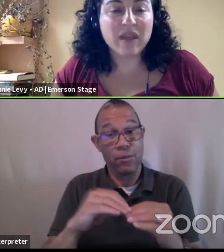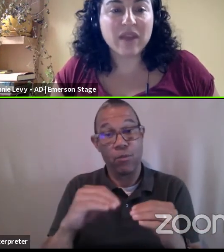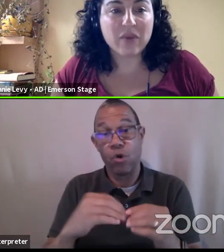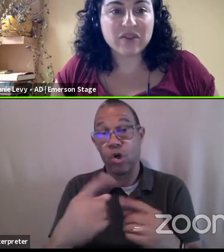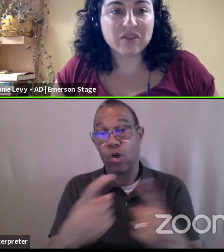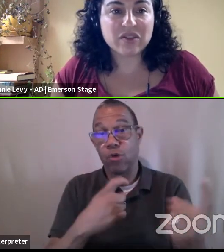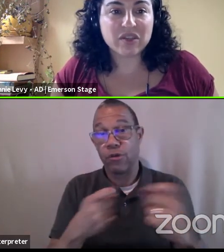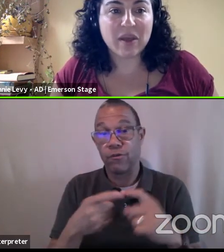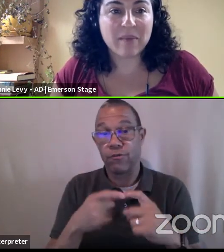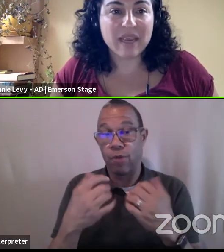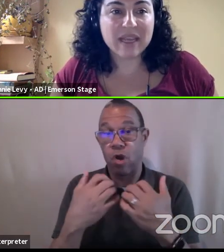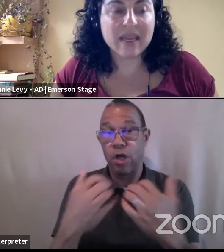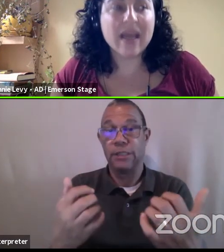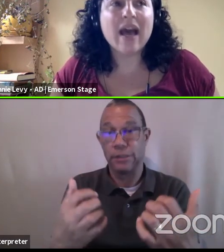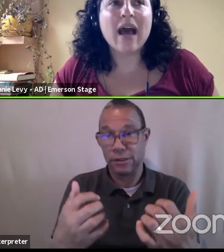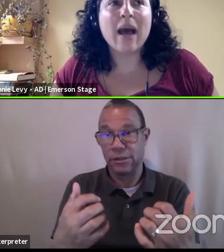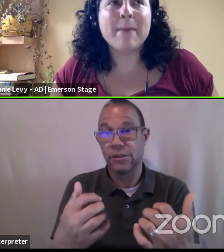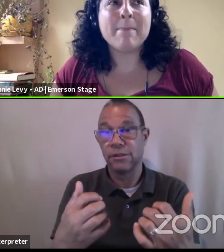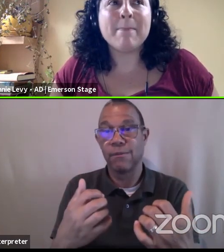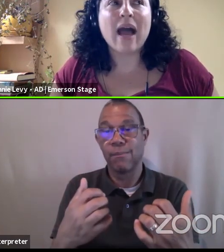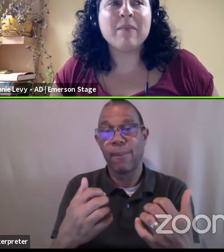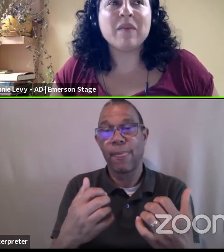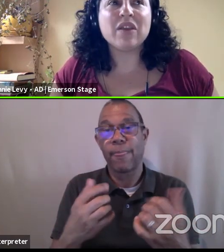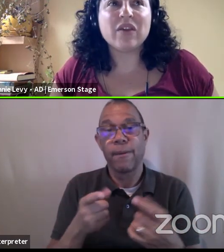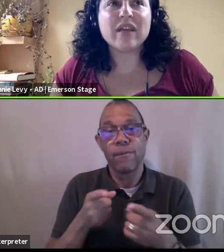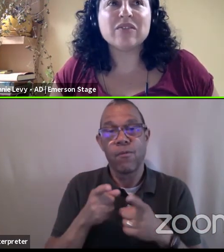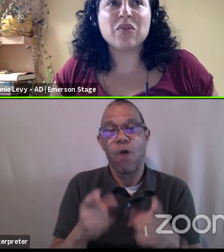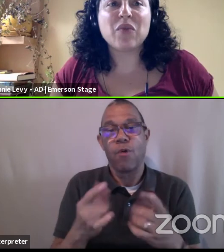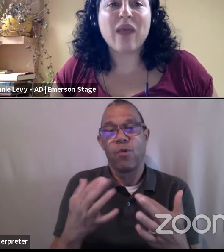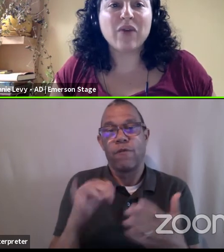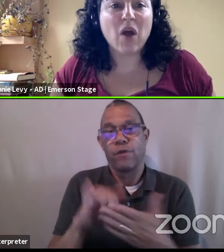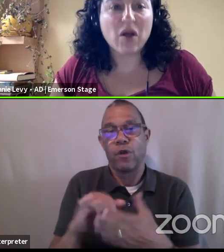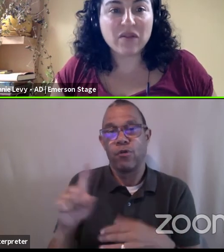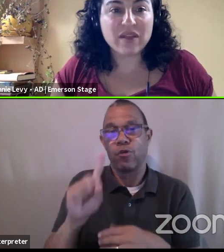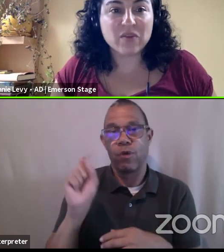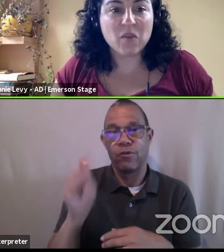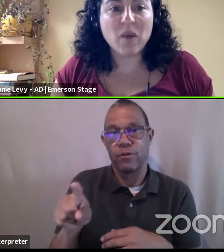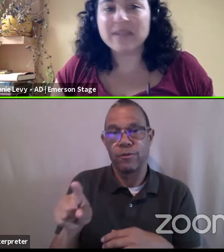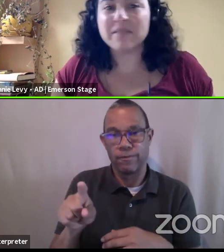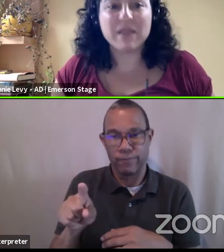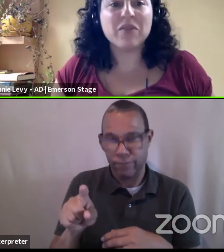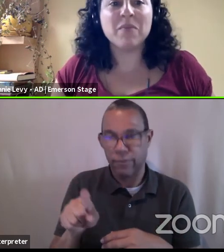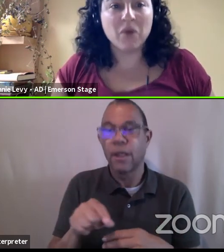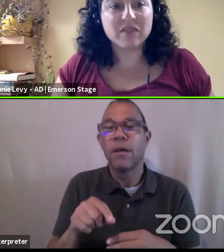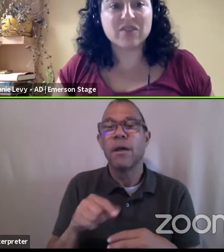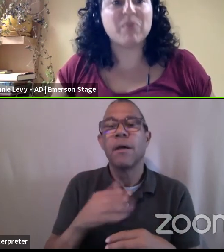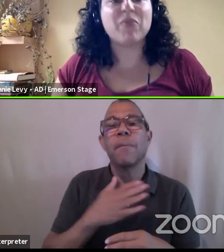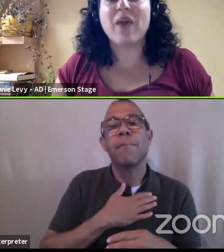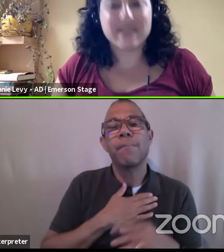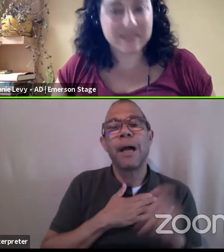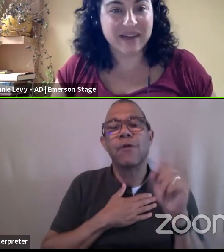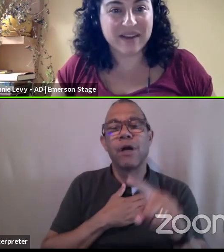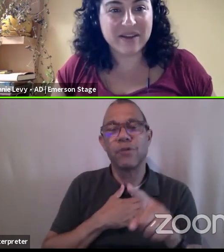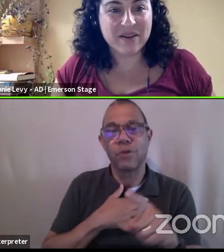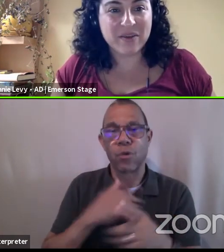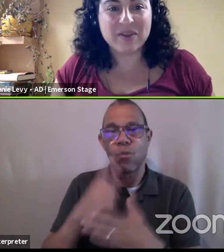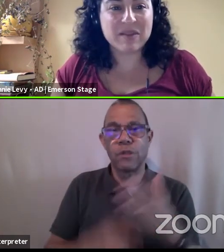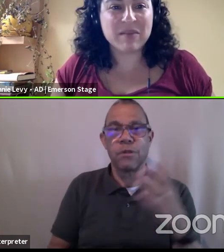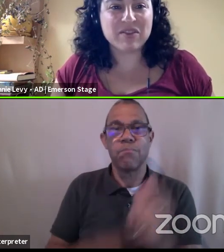we wait for any questions to come in um i'm curious throughout all of this what has been the most surprising